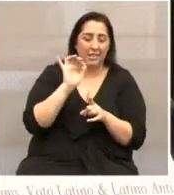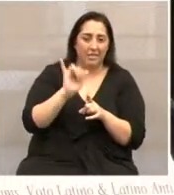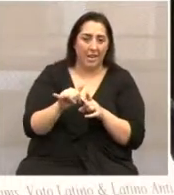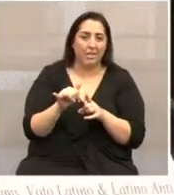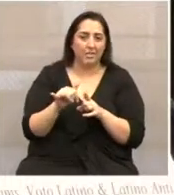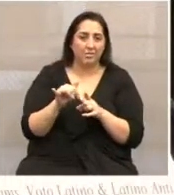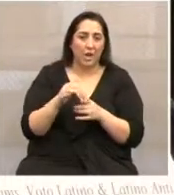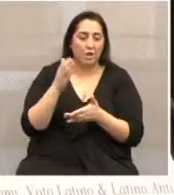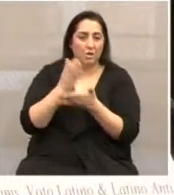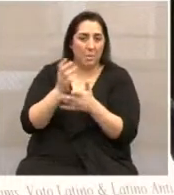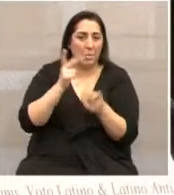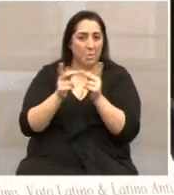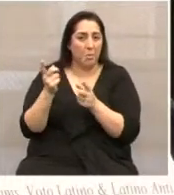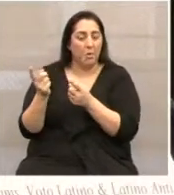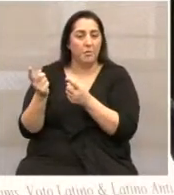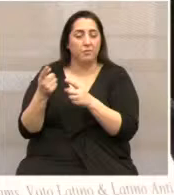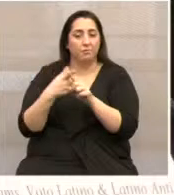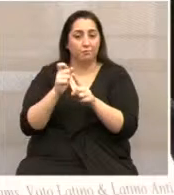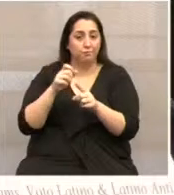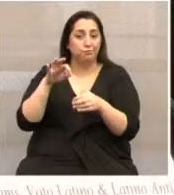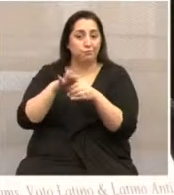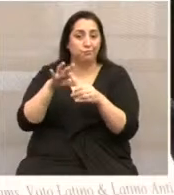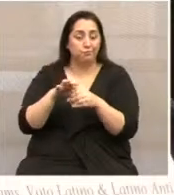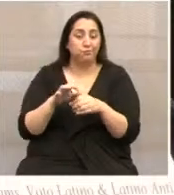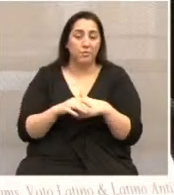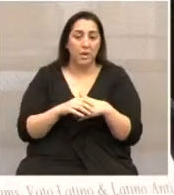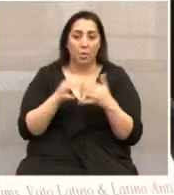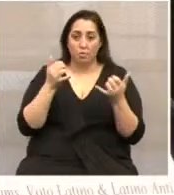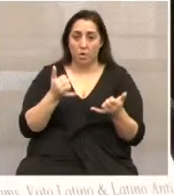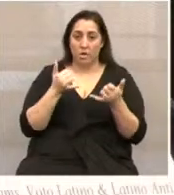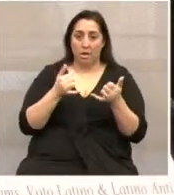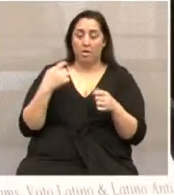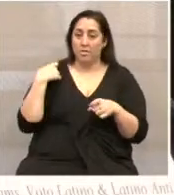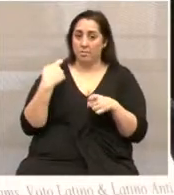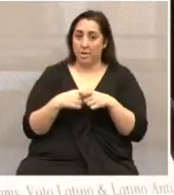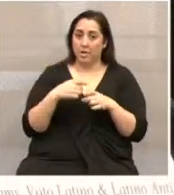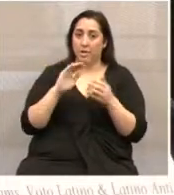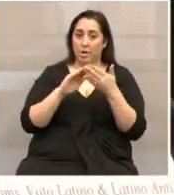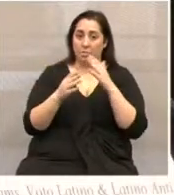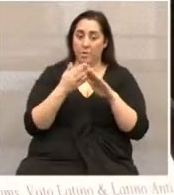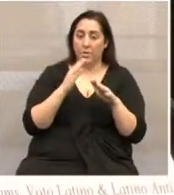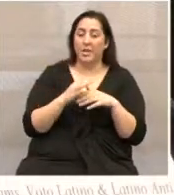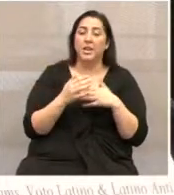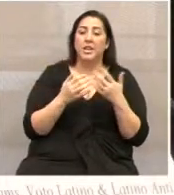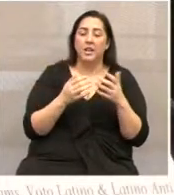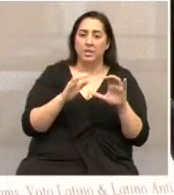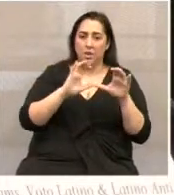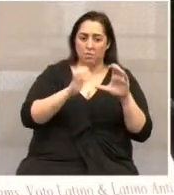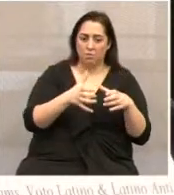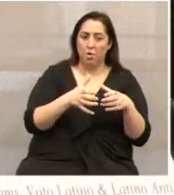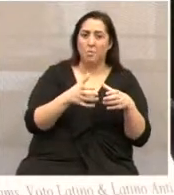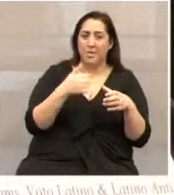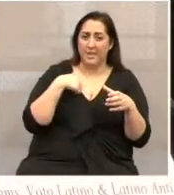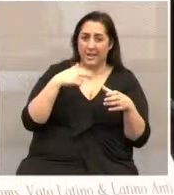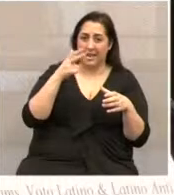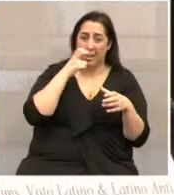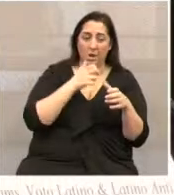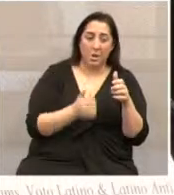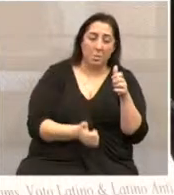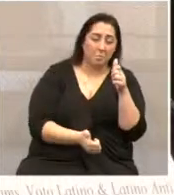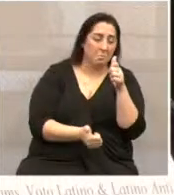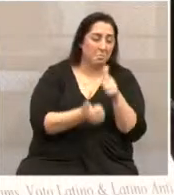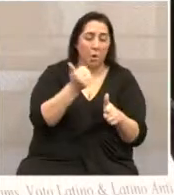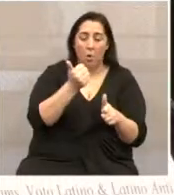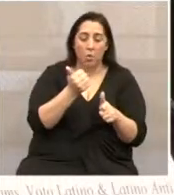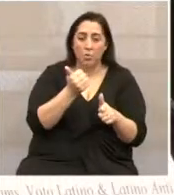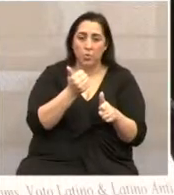voter turnout. Right now, within the Latino community, the group that is, as I highlighted earlier, most exposed to disinformation